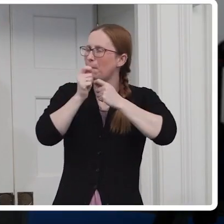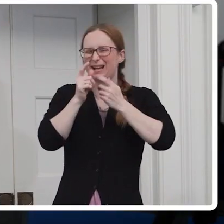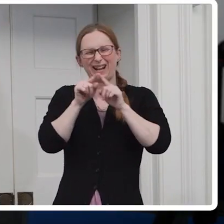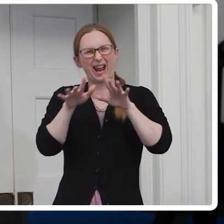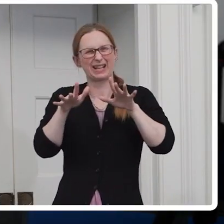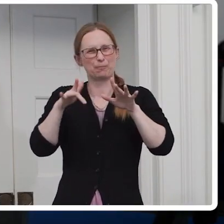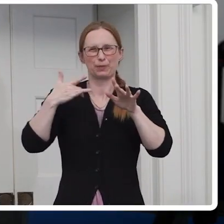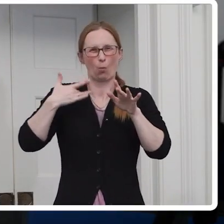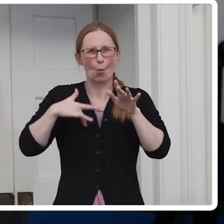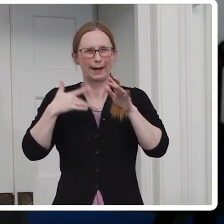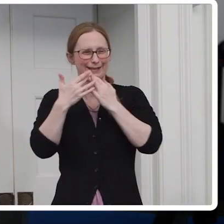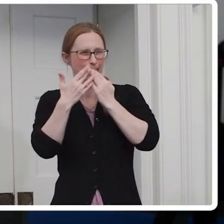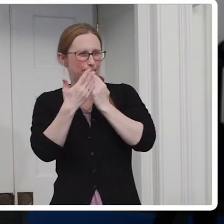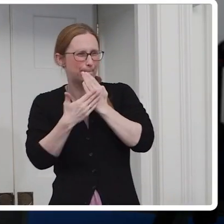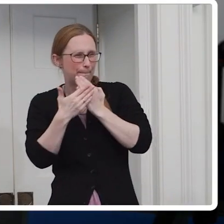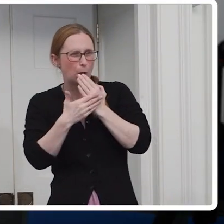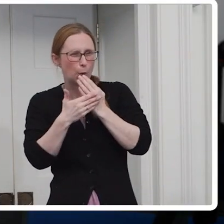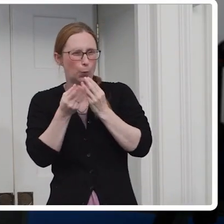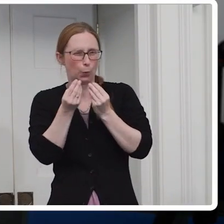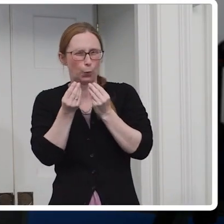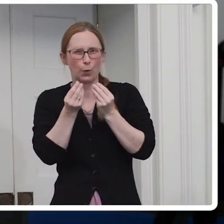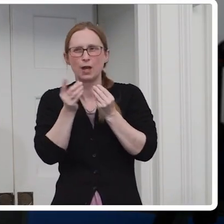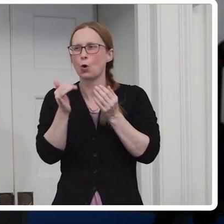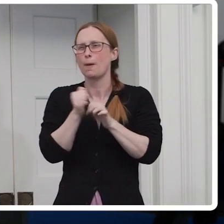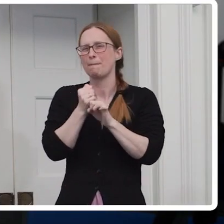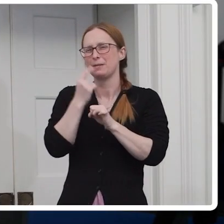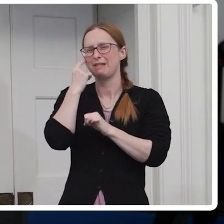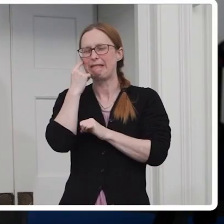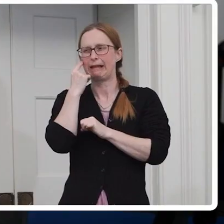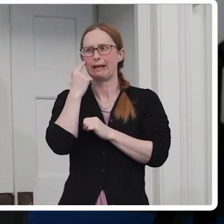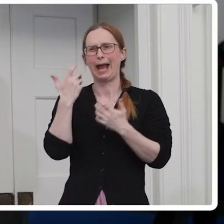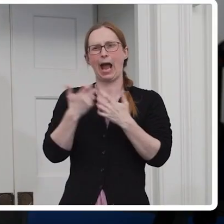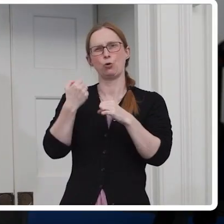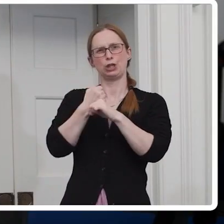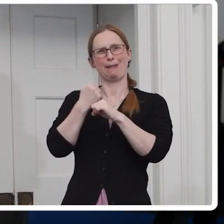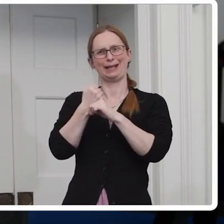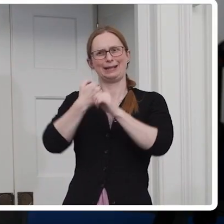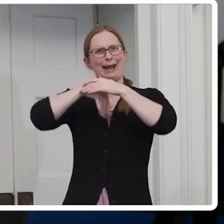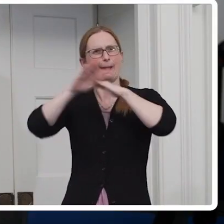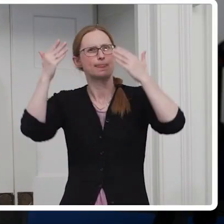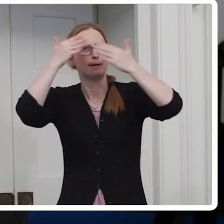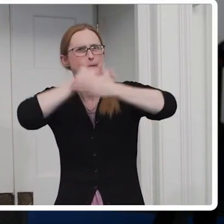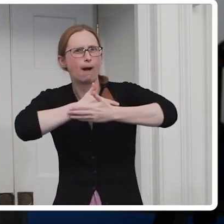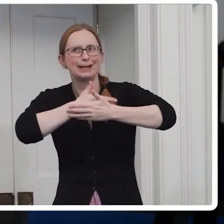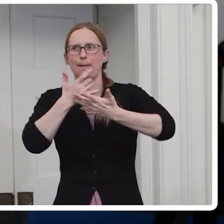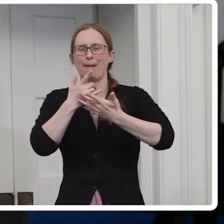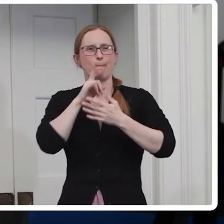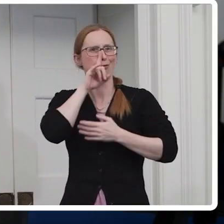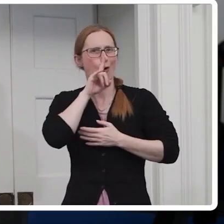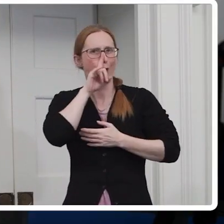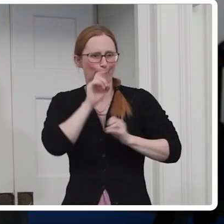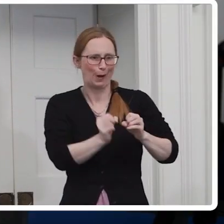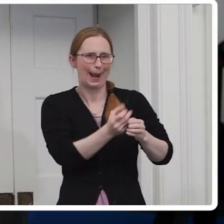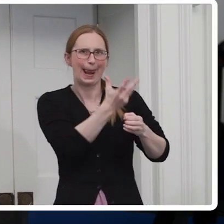now kind of going a mottled white blue. And it makes me think about where she was making these. You know, at night time, the oil